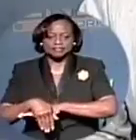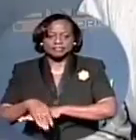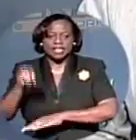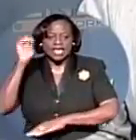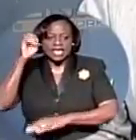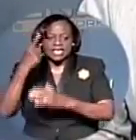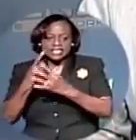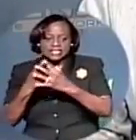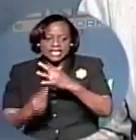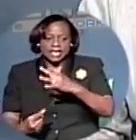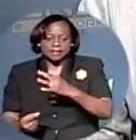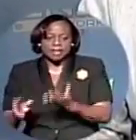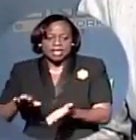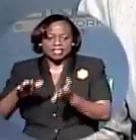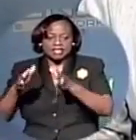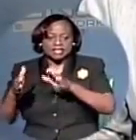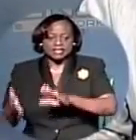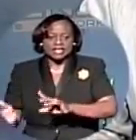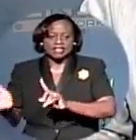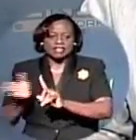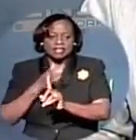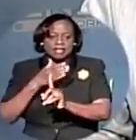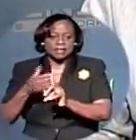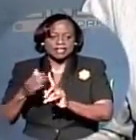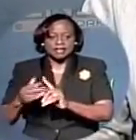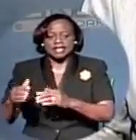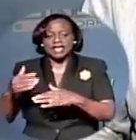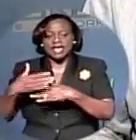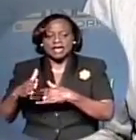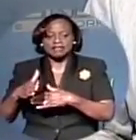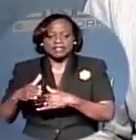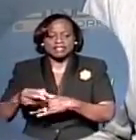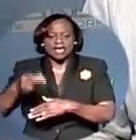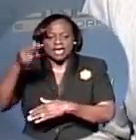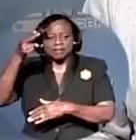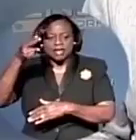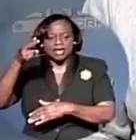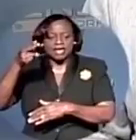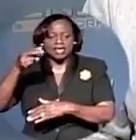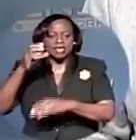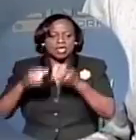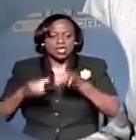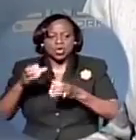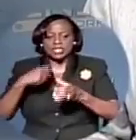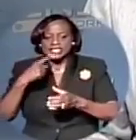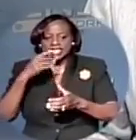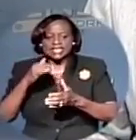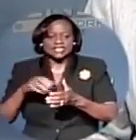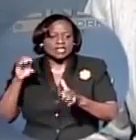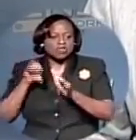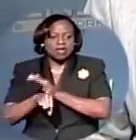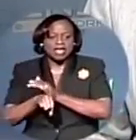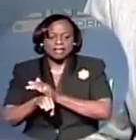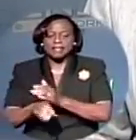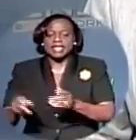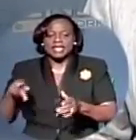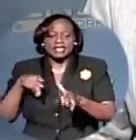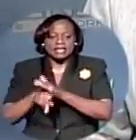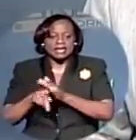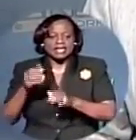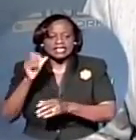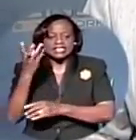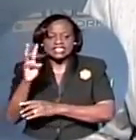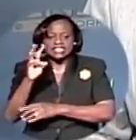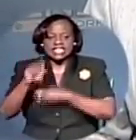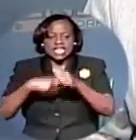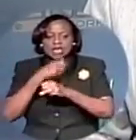the death penalty after the Privy Council's controversial conclusion that his crime, killing a 16-year-old girl whose body he rolled over